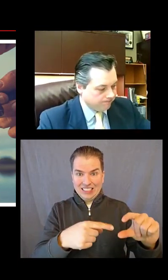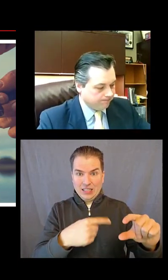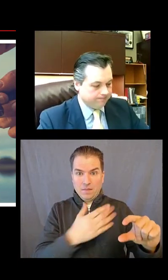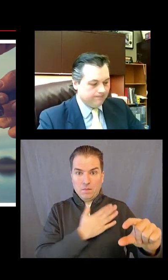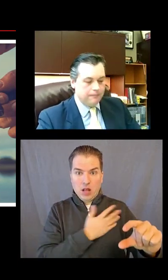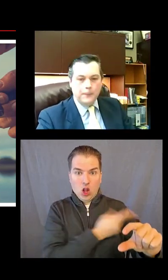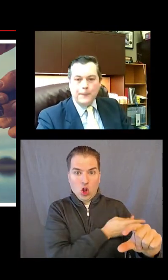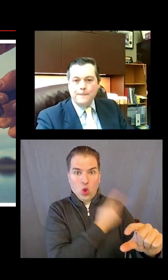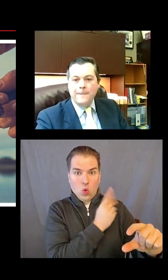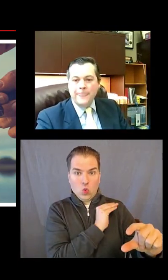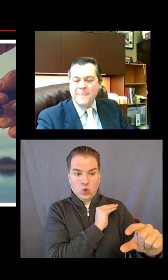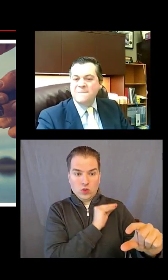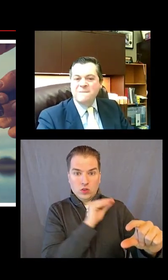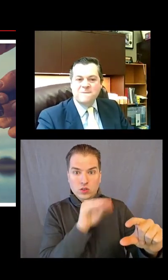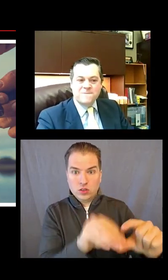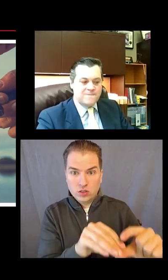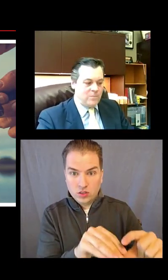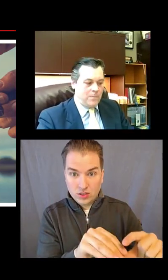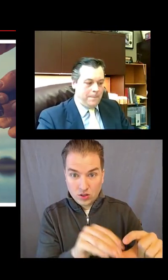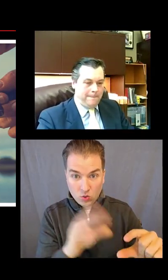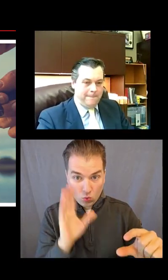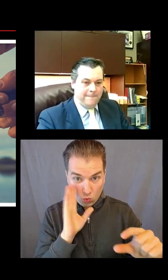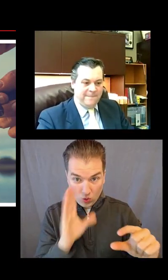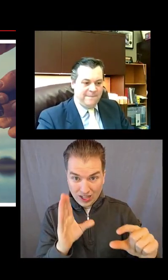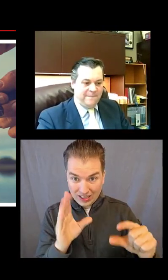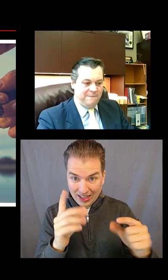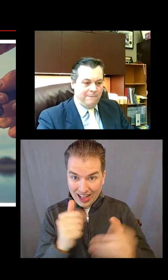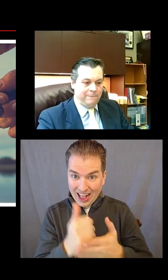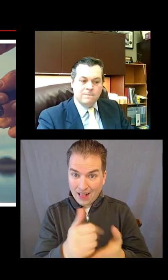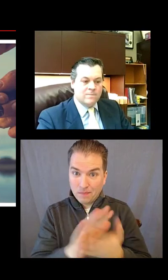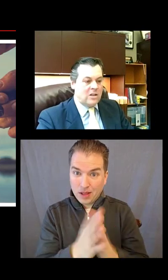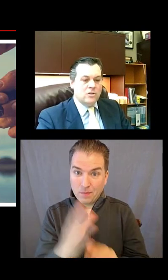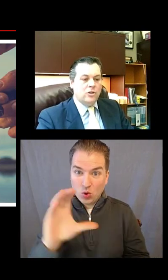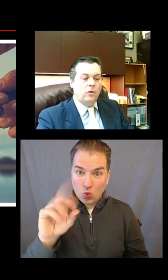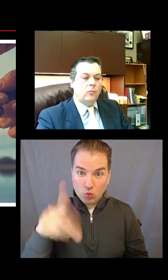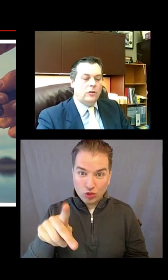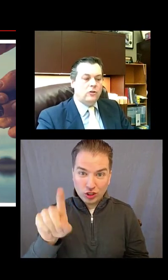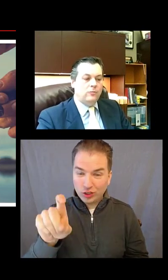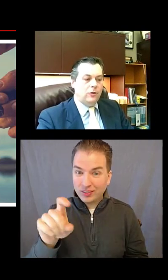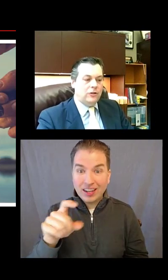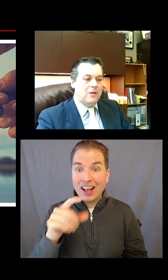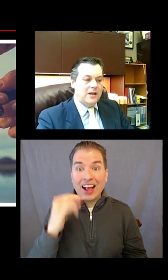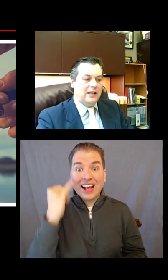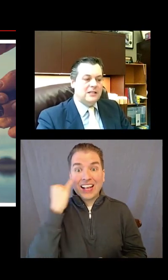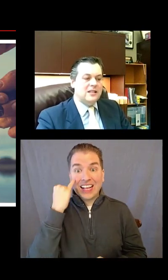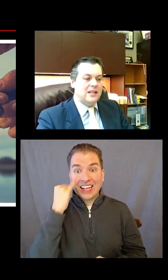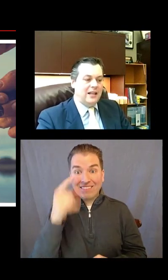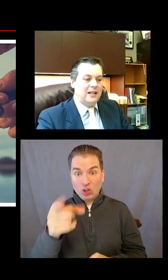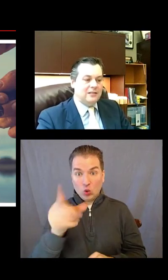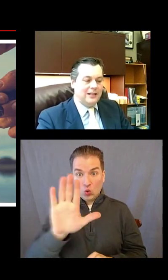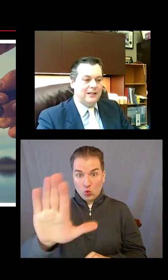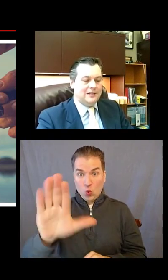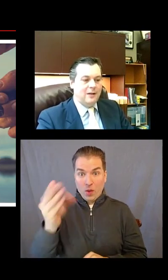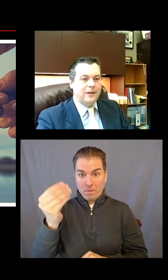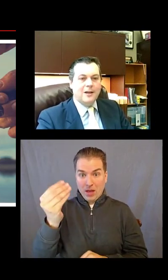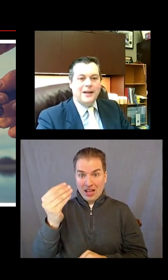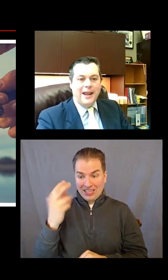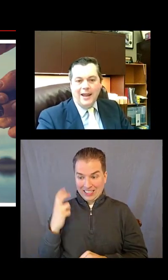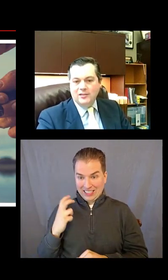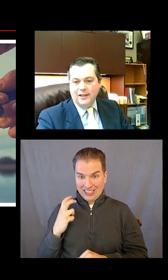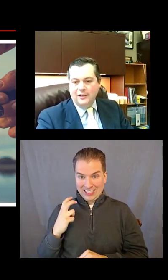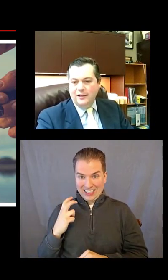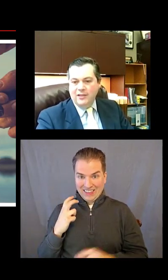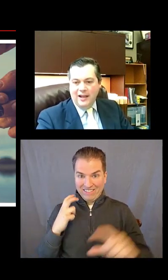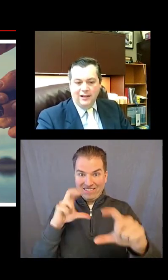is an LLC, does that pierce the corporate veil? No, when you put the money into the LLC, it's now become